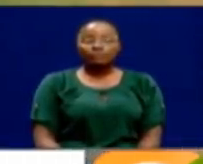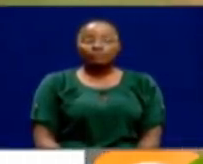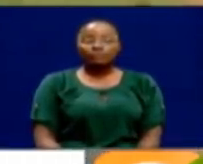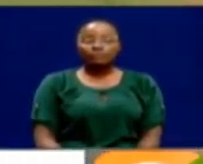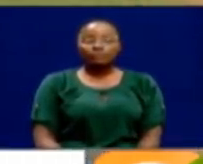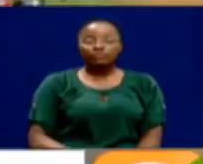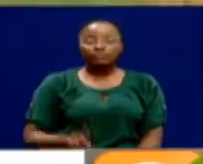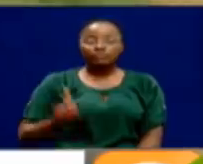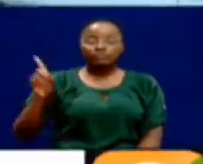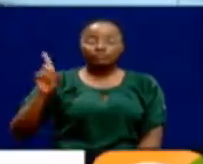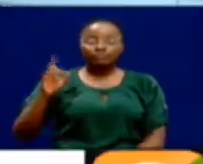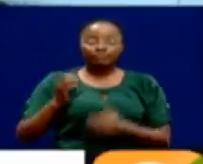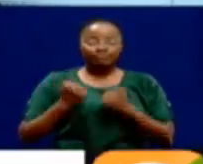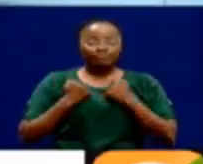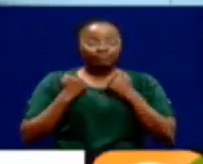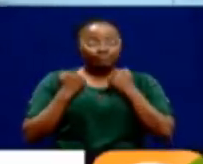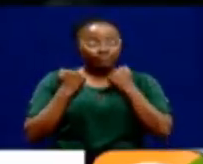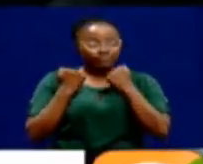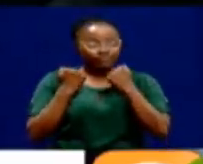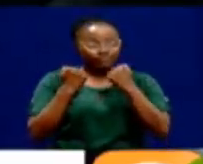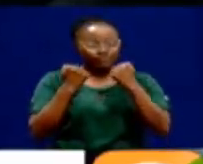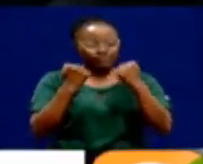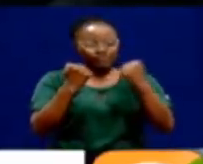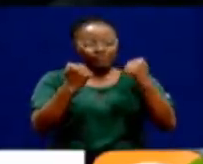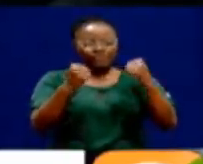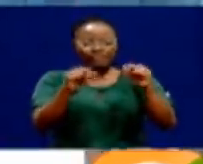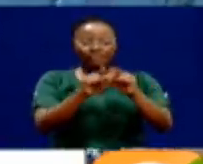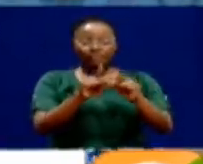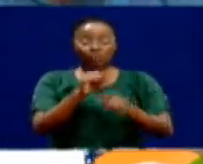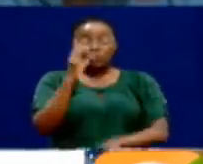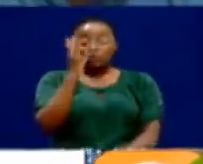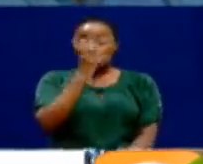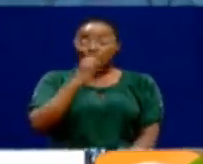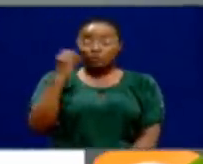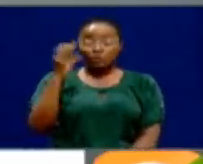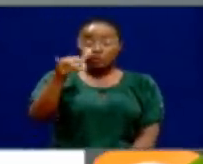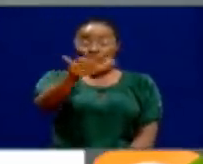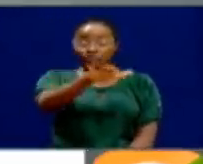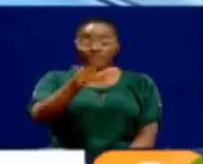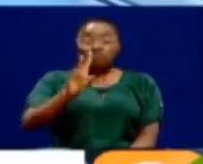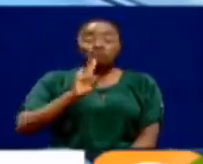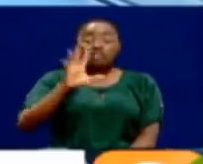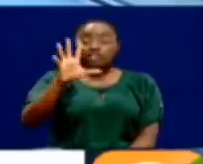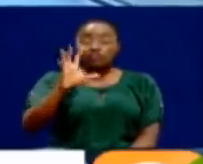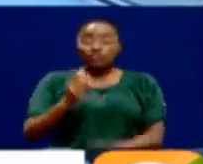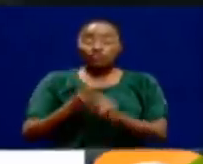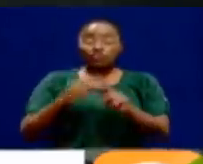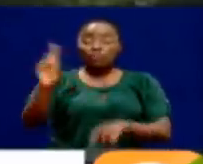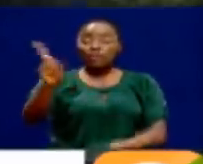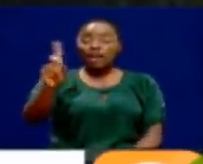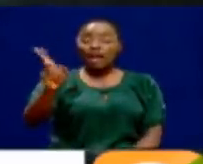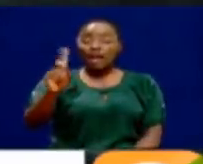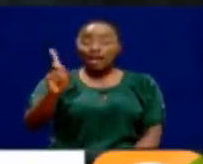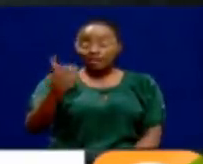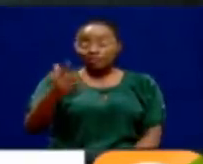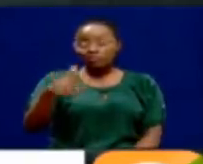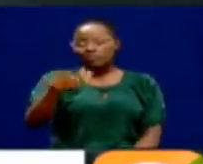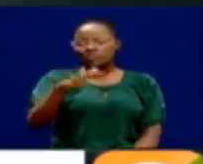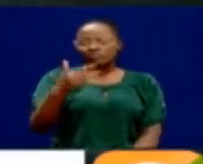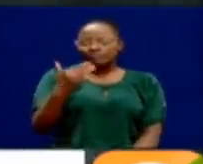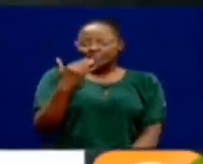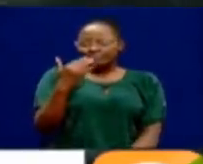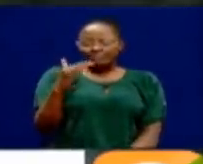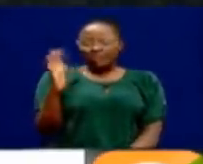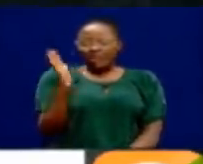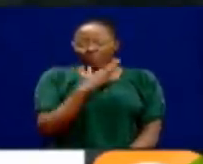A scenic drive to an equally scenic place, 250 kilometers from Nairobi to a dusty